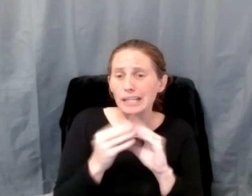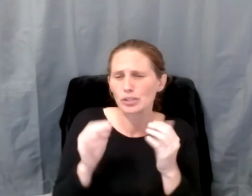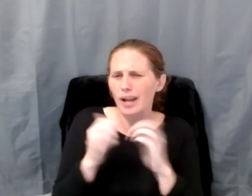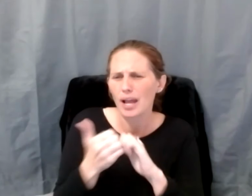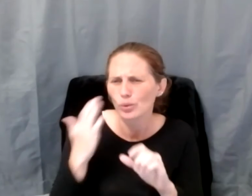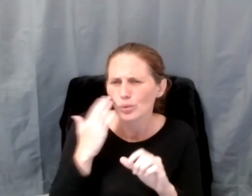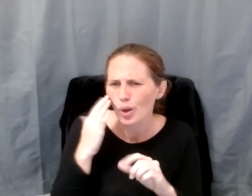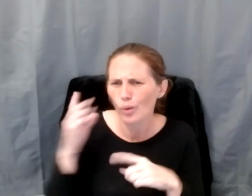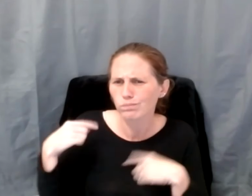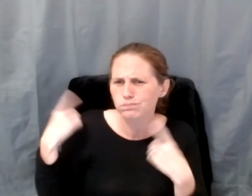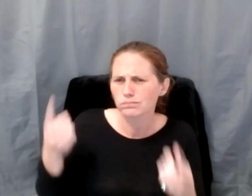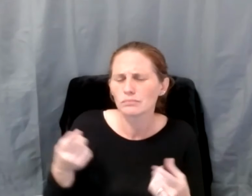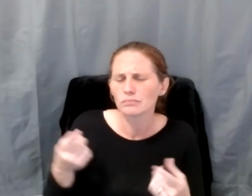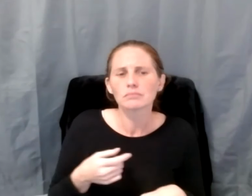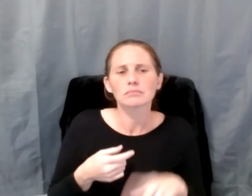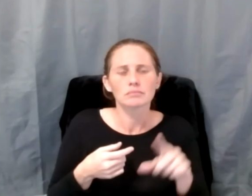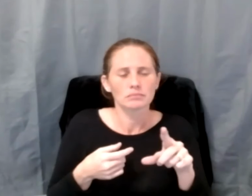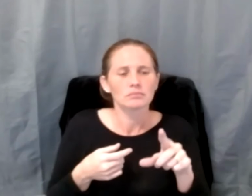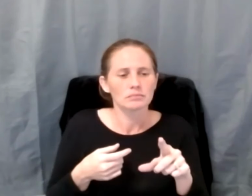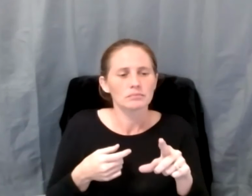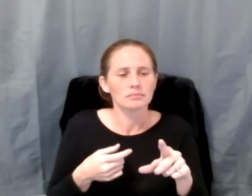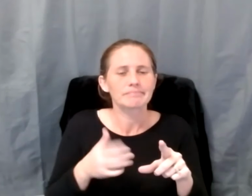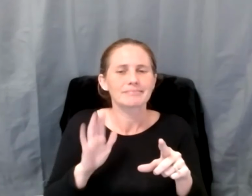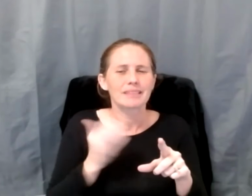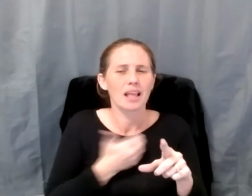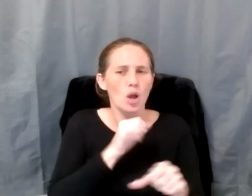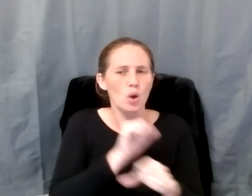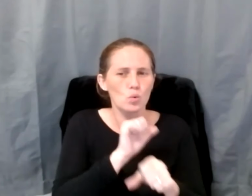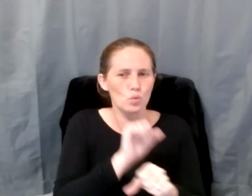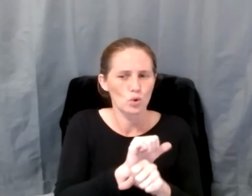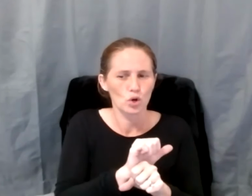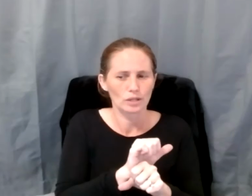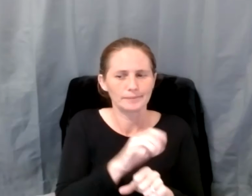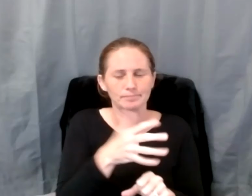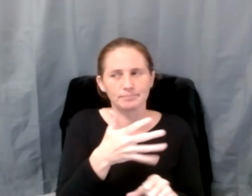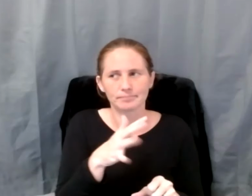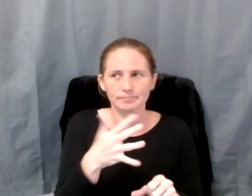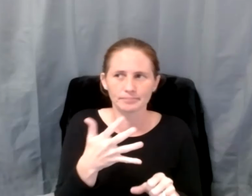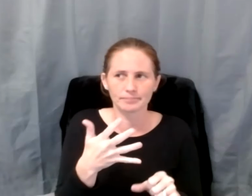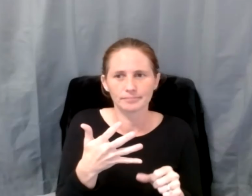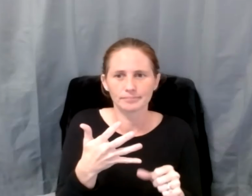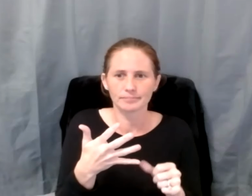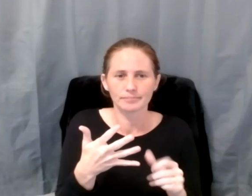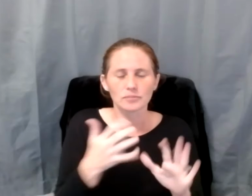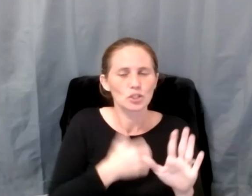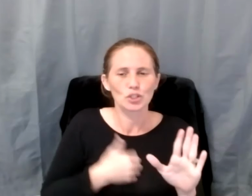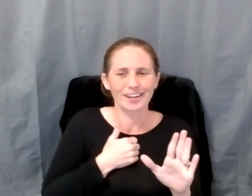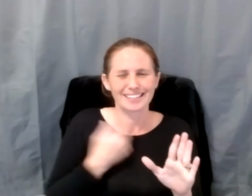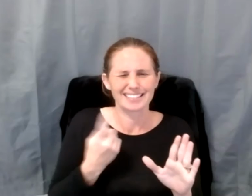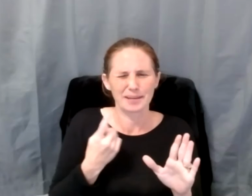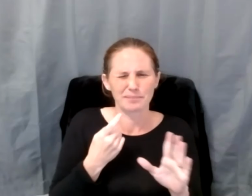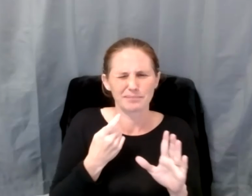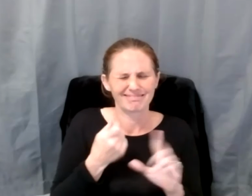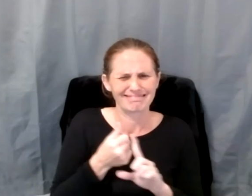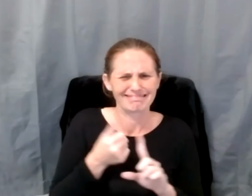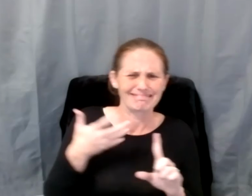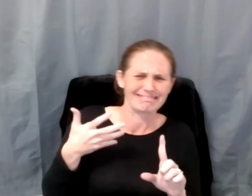to that oral tradition? Uh, so we sort of, our work has very much been sort of, um, sorry, this is something to explain if